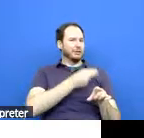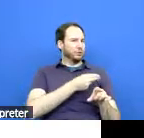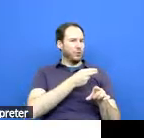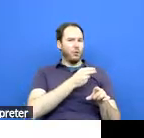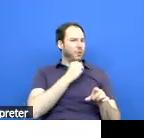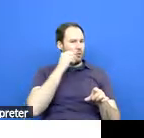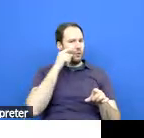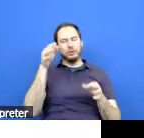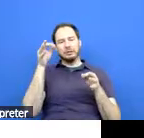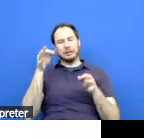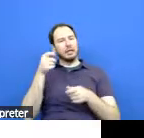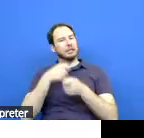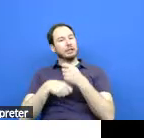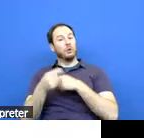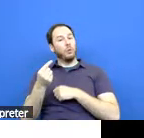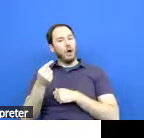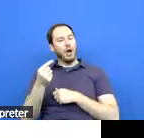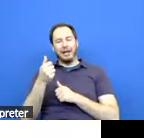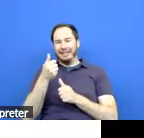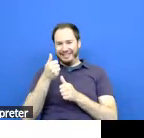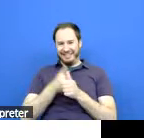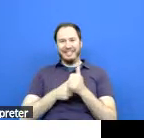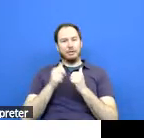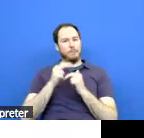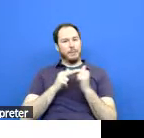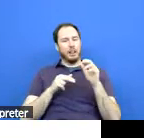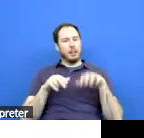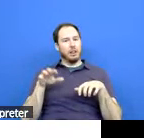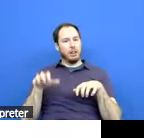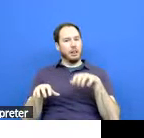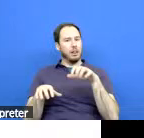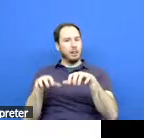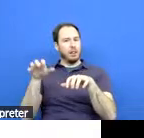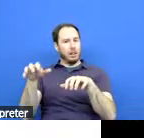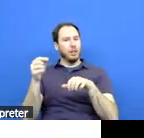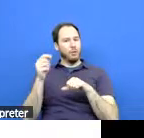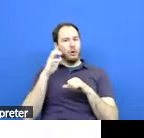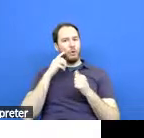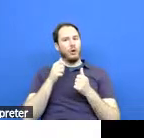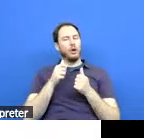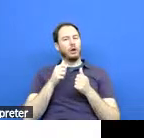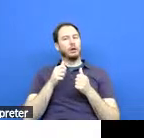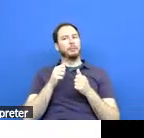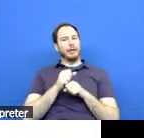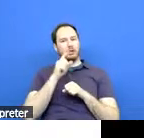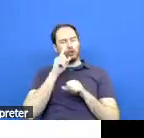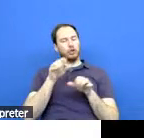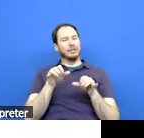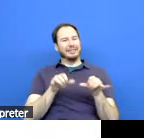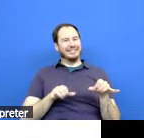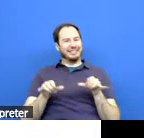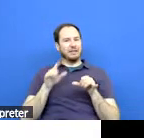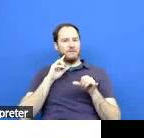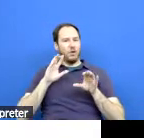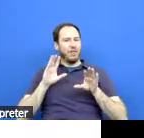what they went to instead is each building is consistent with its